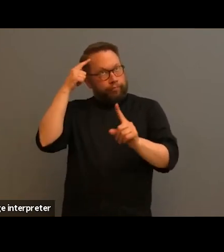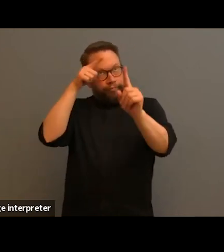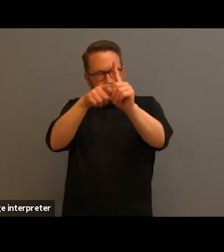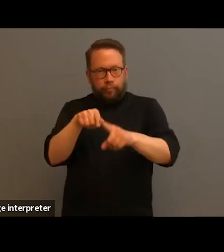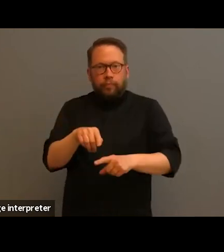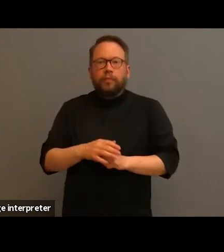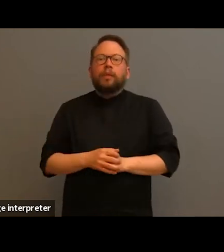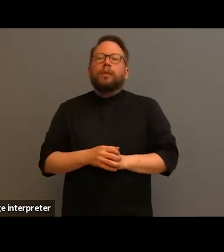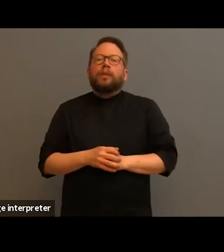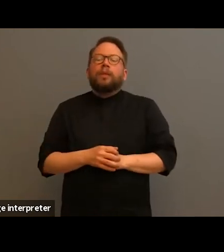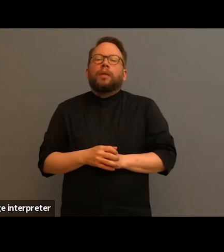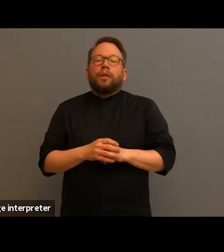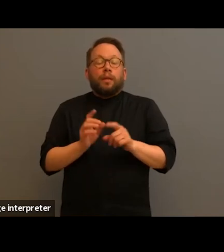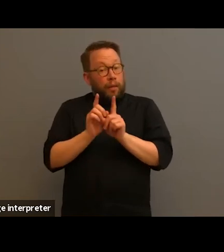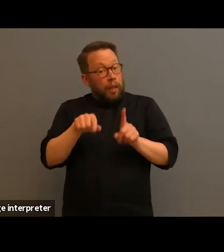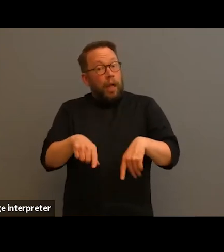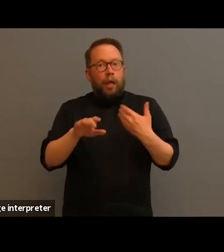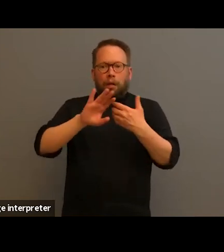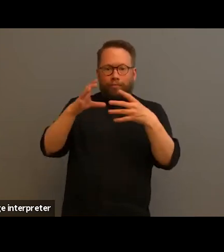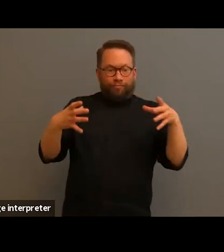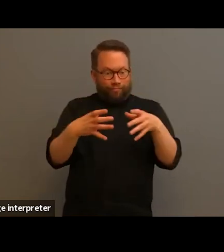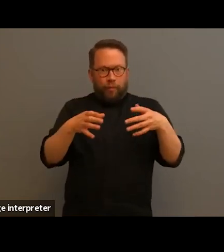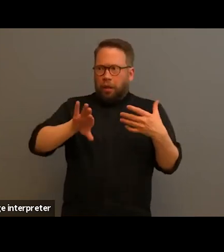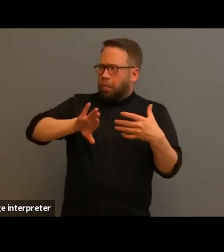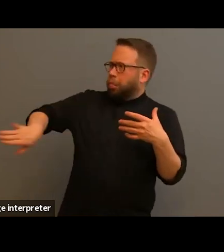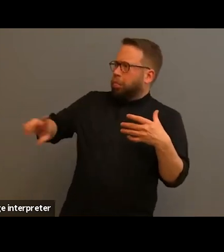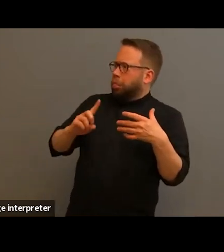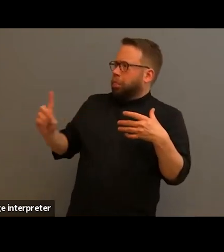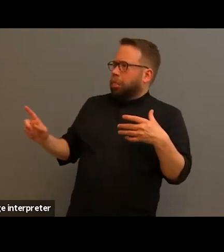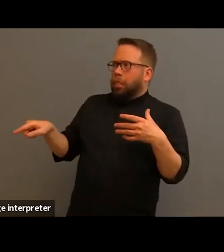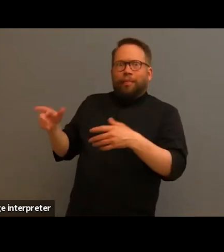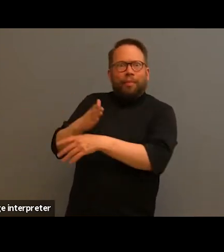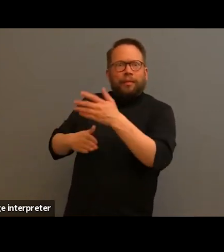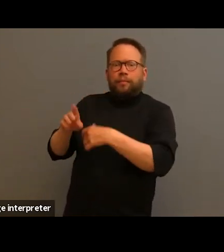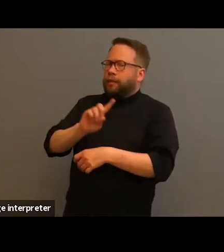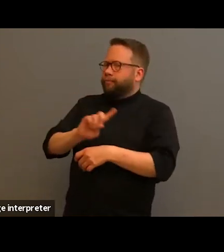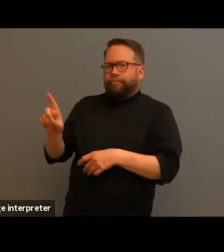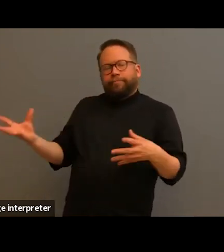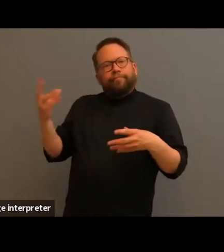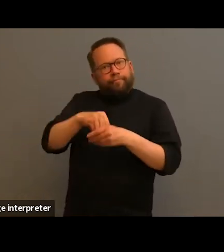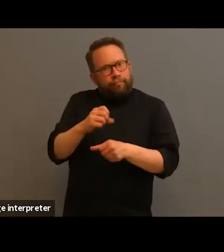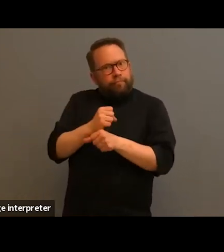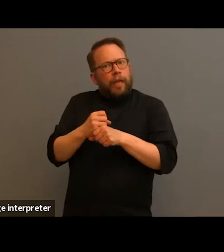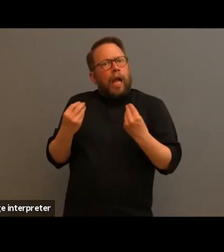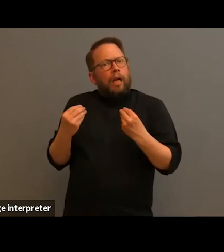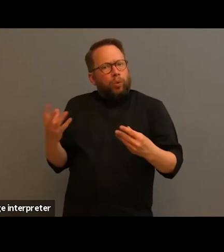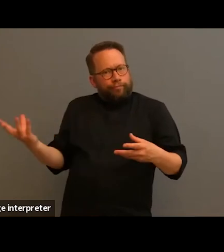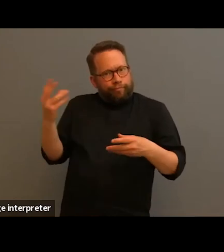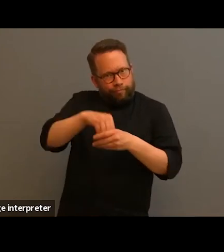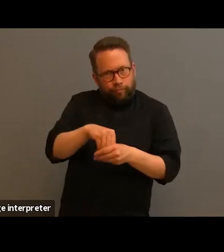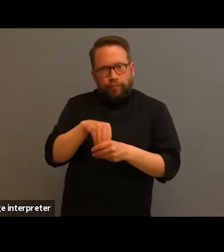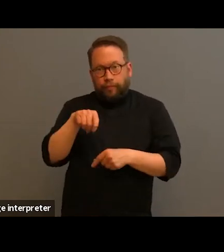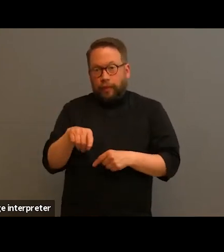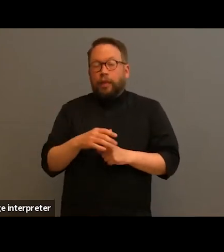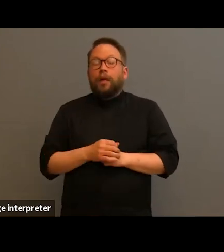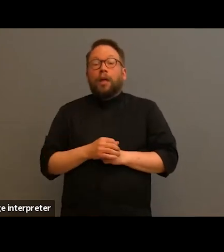disabilities. Our project on inclusive technology is pillared on the UN Convention on the Rights of Persons with